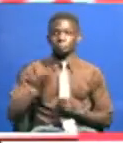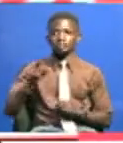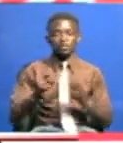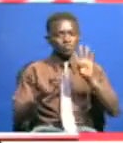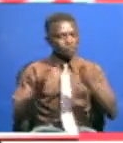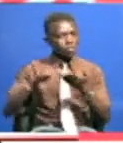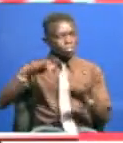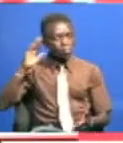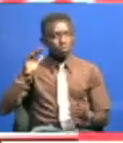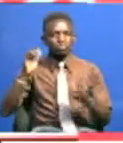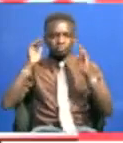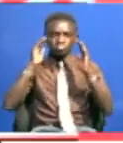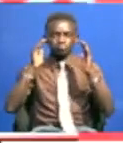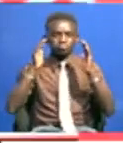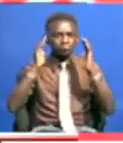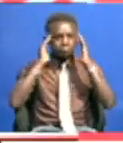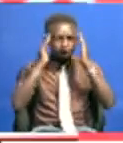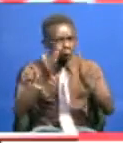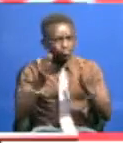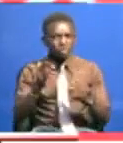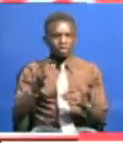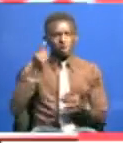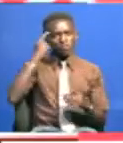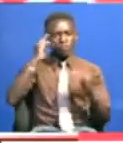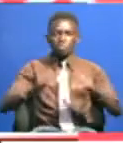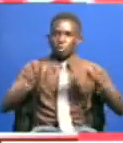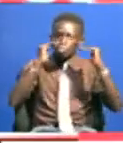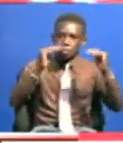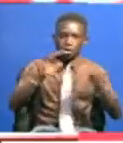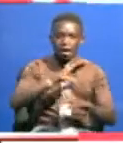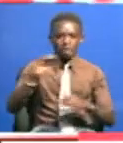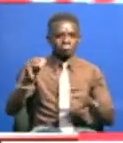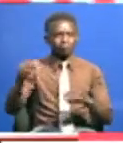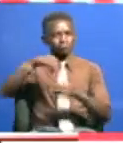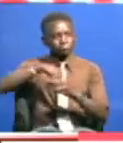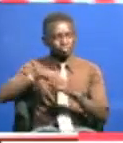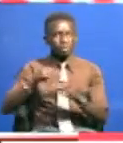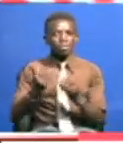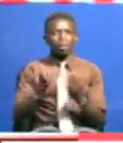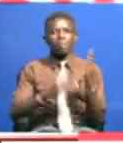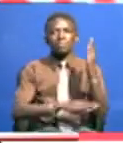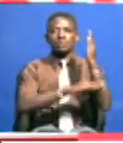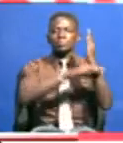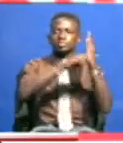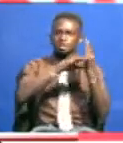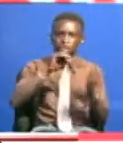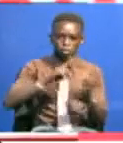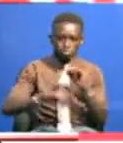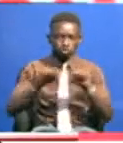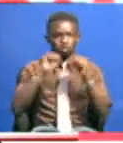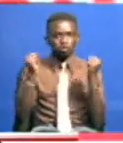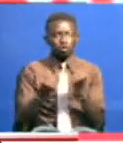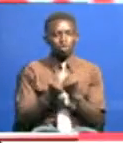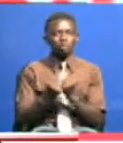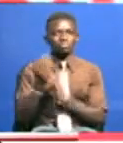in promoting and advocating for an integrated social protection system that can achieve increased